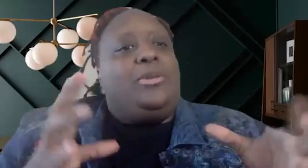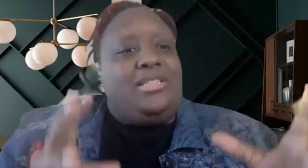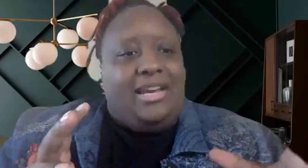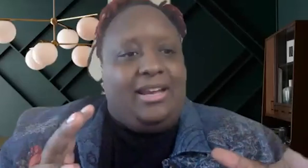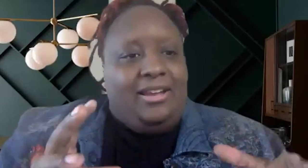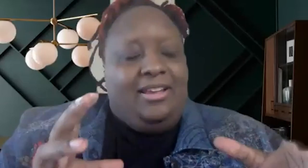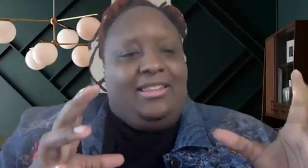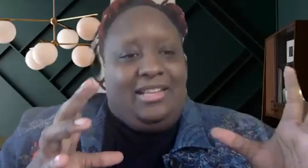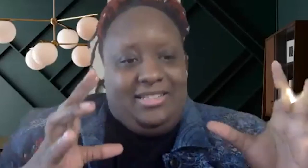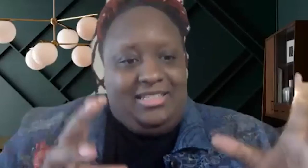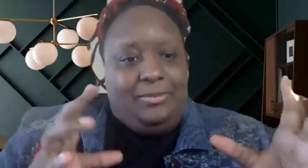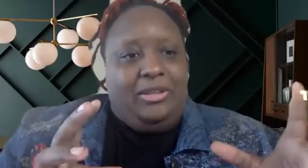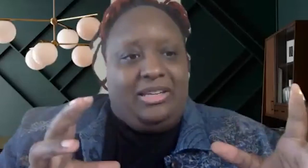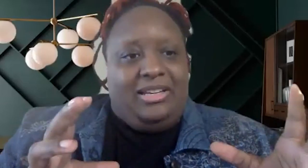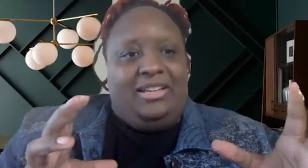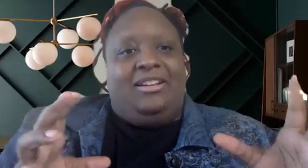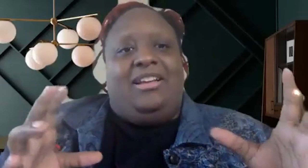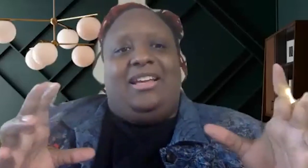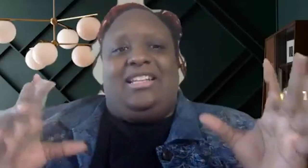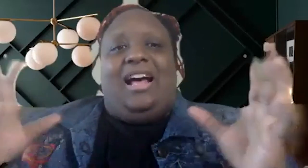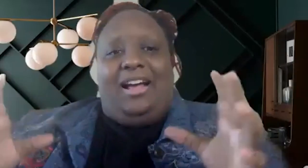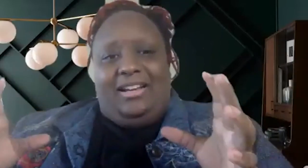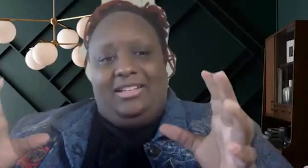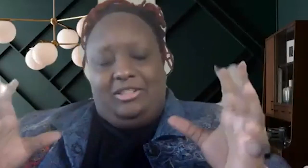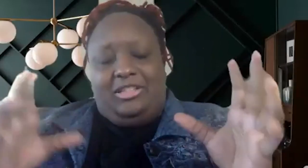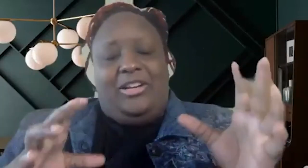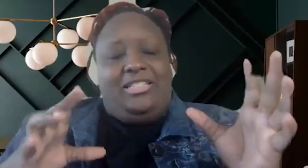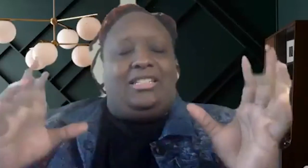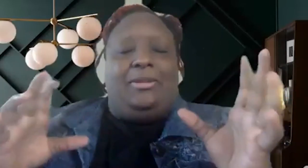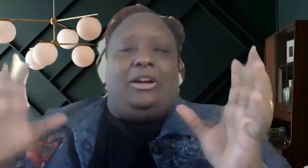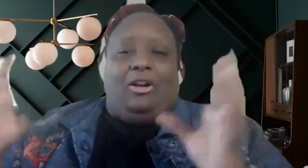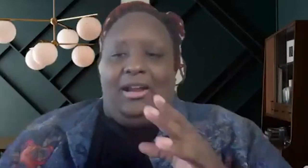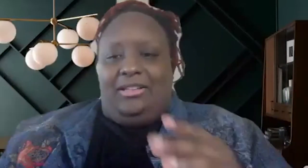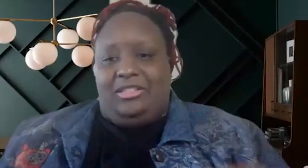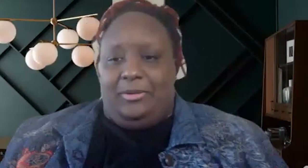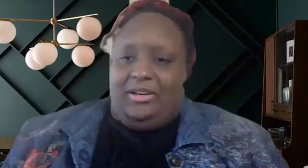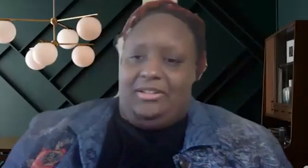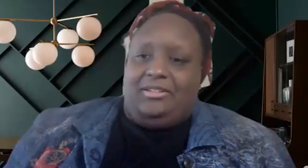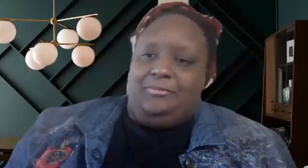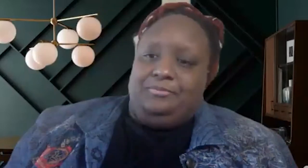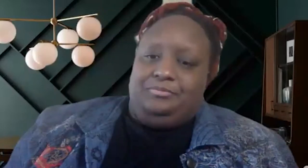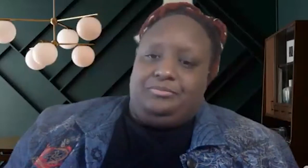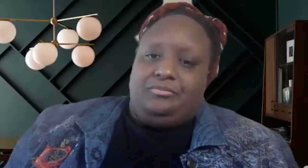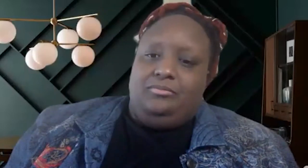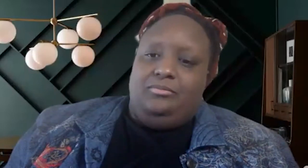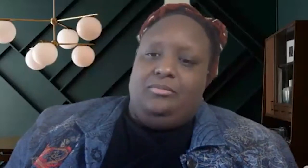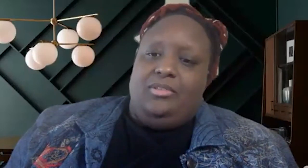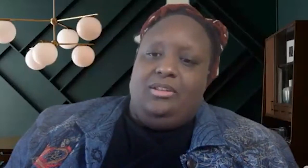no mistake that disability is high, the rates of disability are high in these communities.